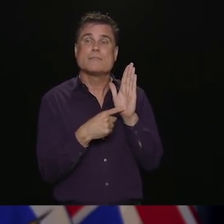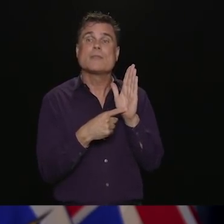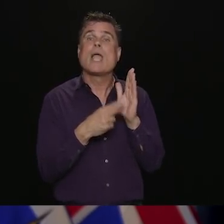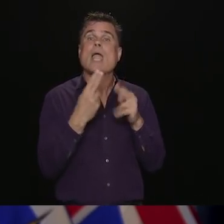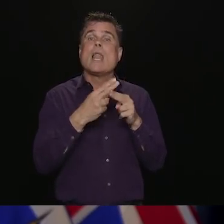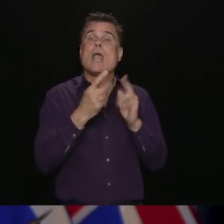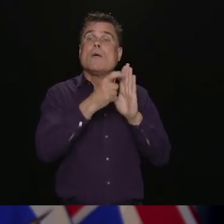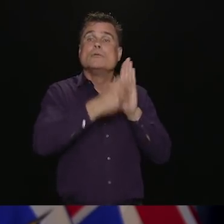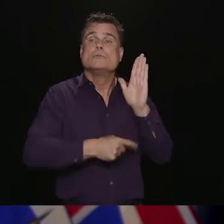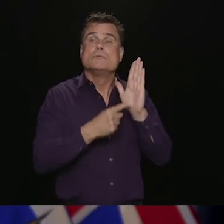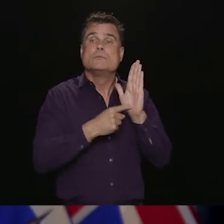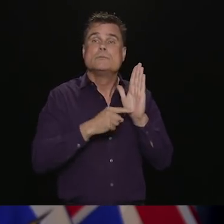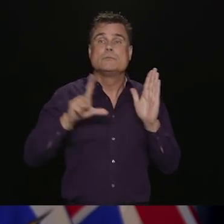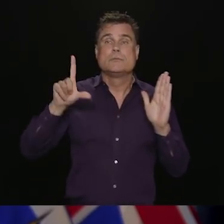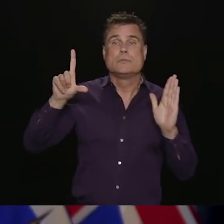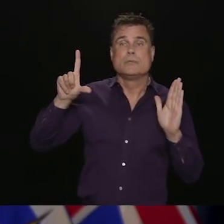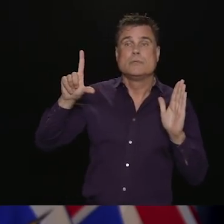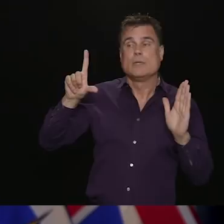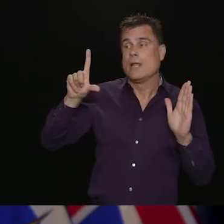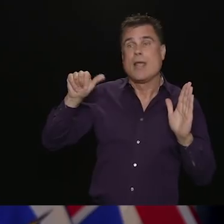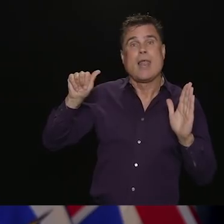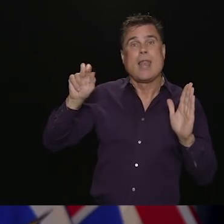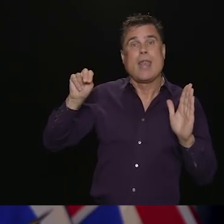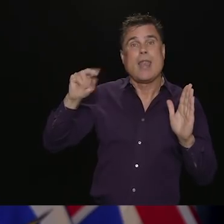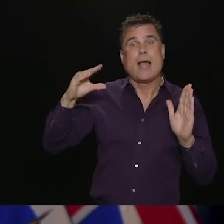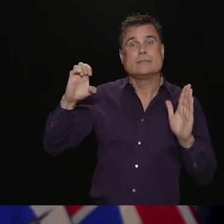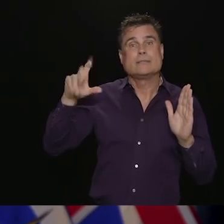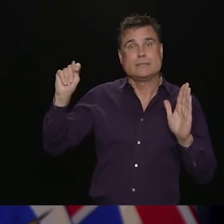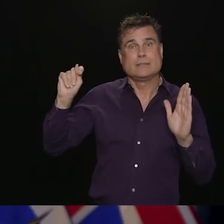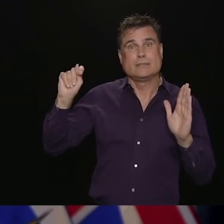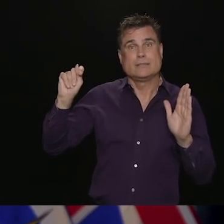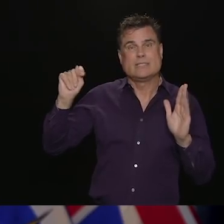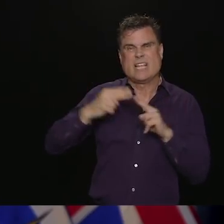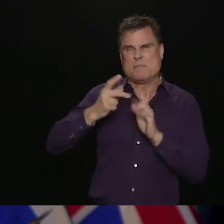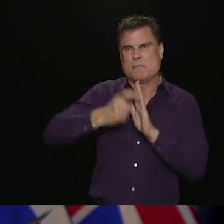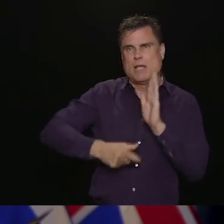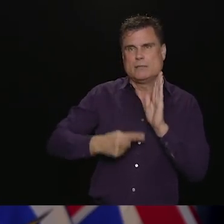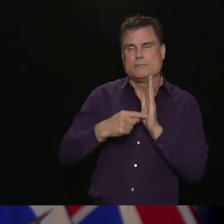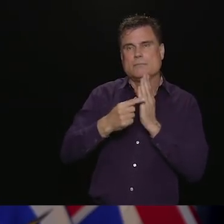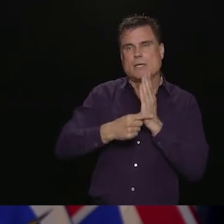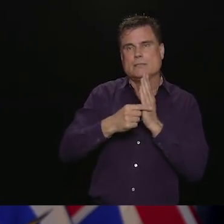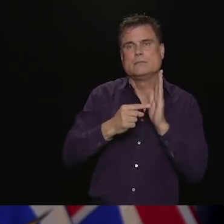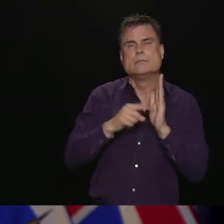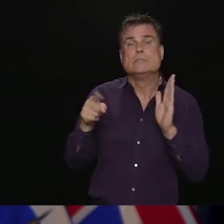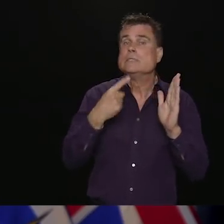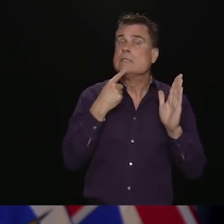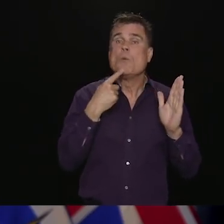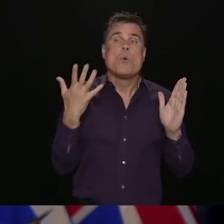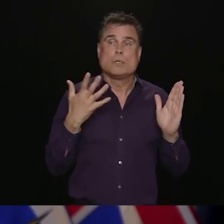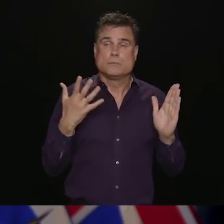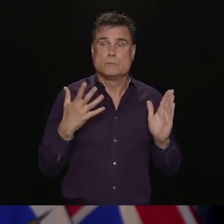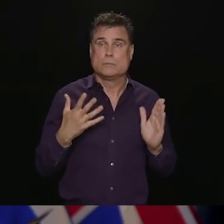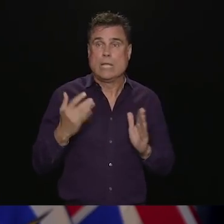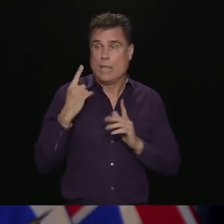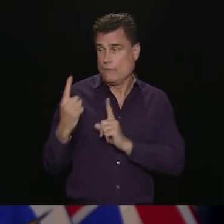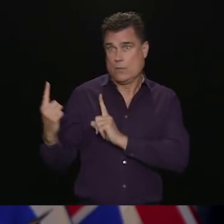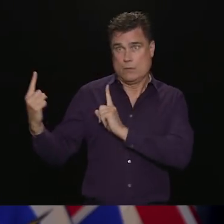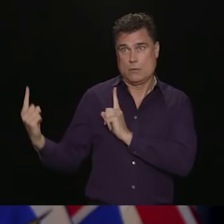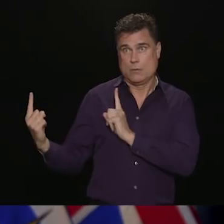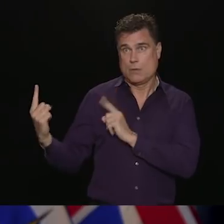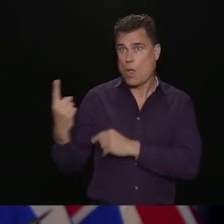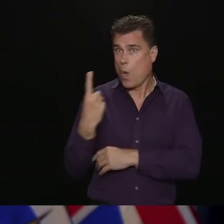to stick to 2 meters on physical distancing. Where do you stand on that issue, please?